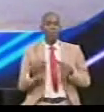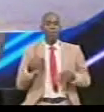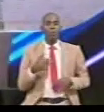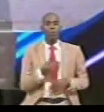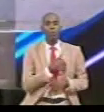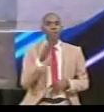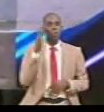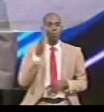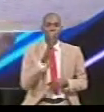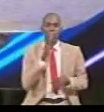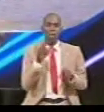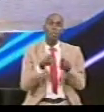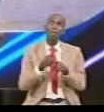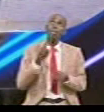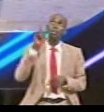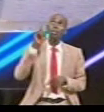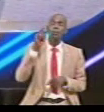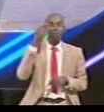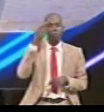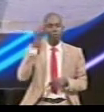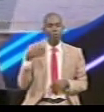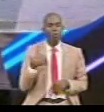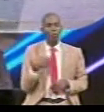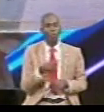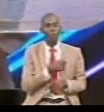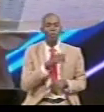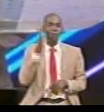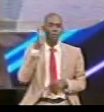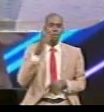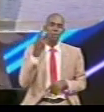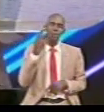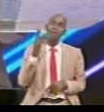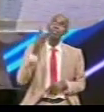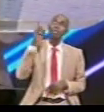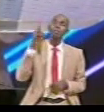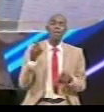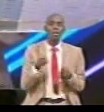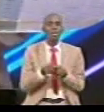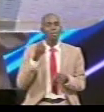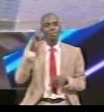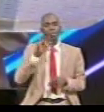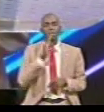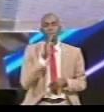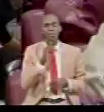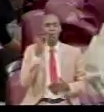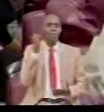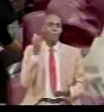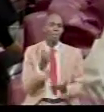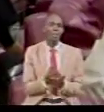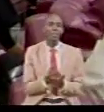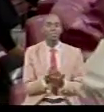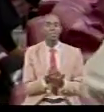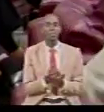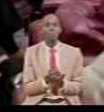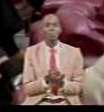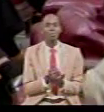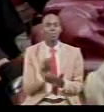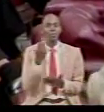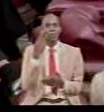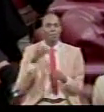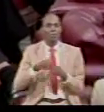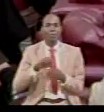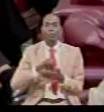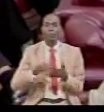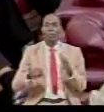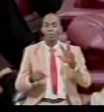Him, for we shall see Him as He is. Amen. Look at verse 3.